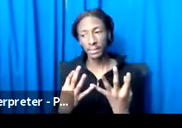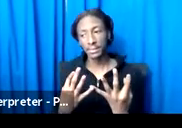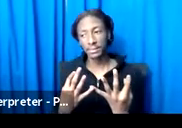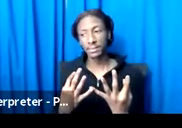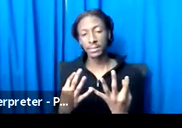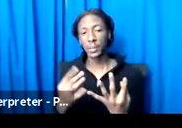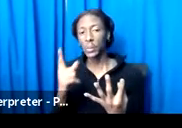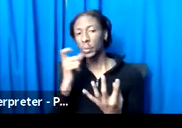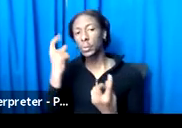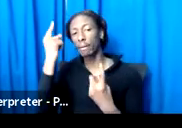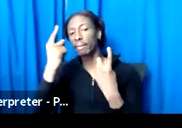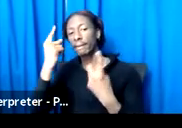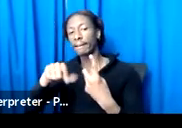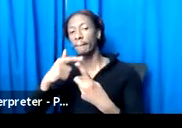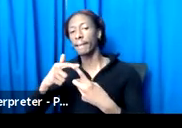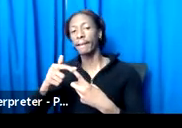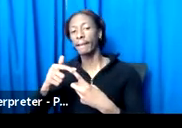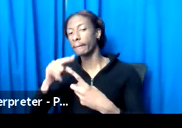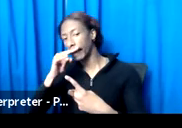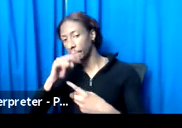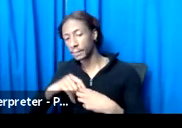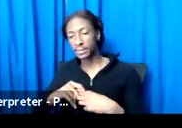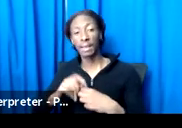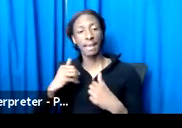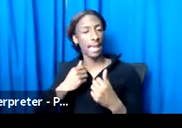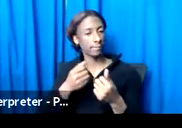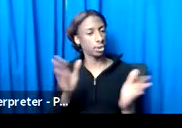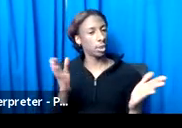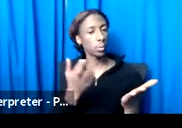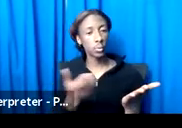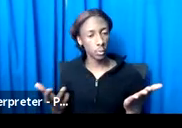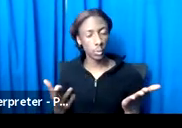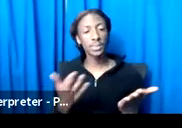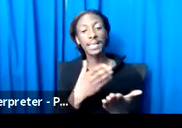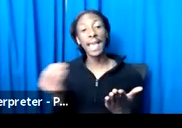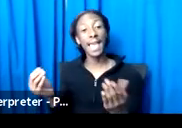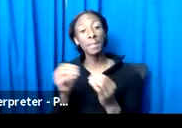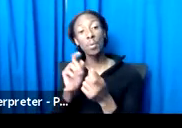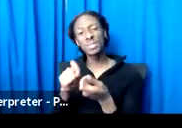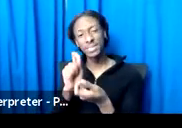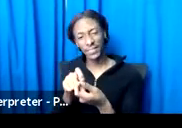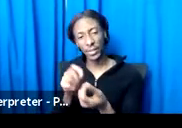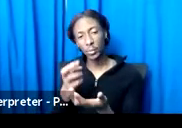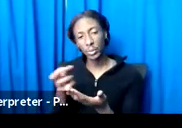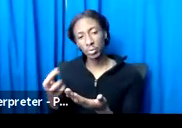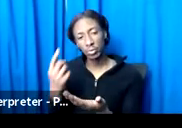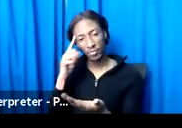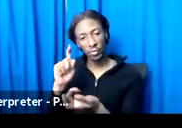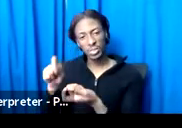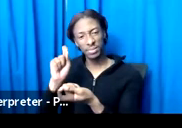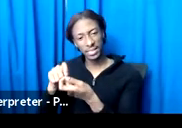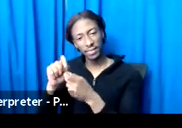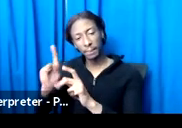camps this summer. There's many general resources and also more specific resources for specific